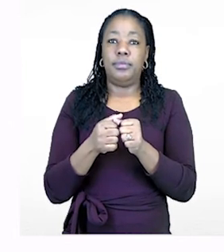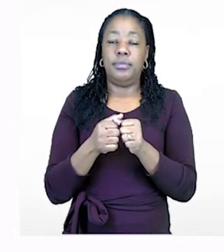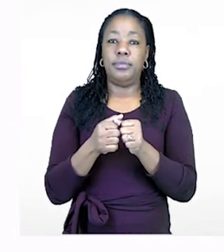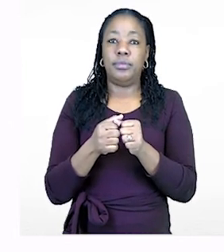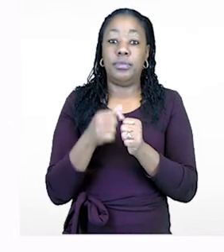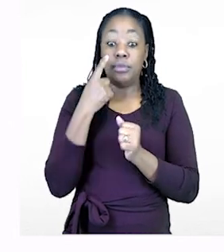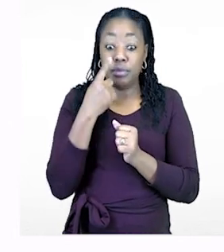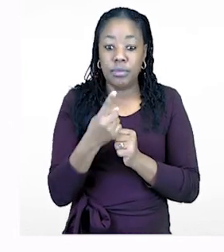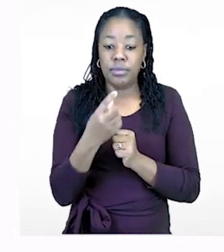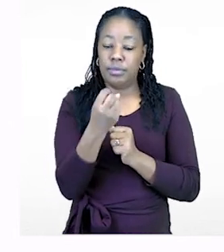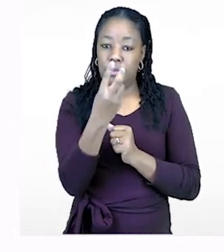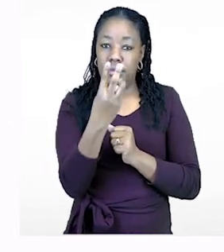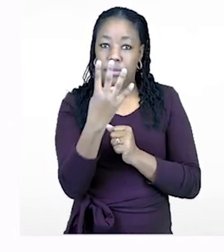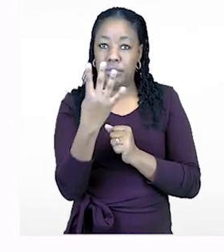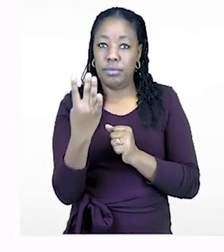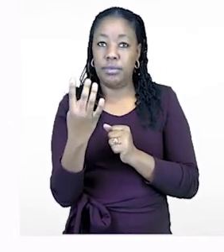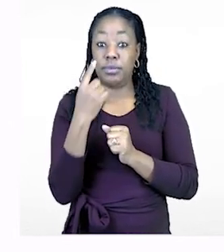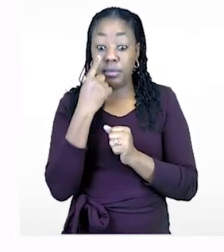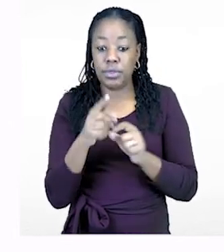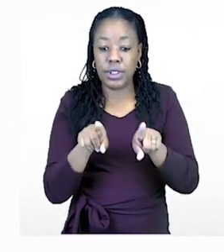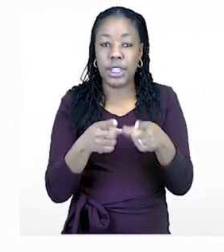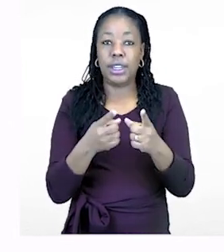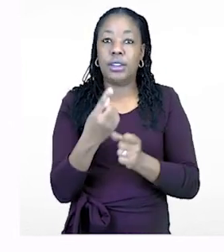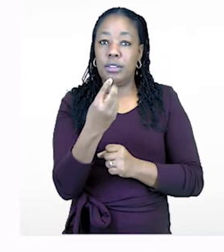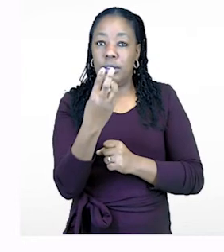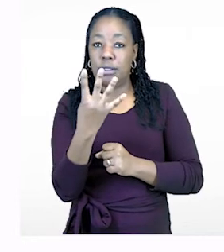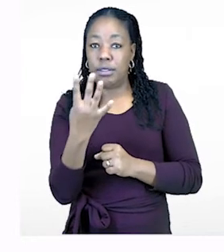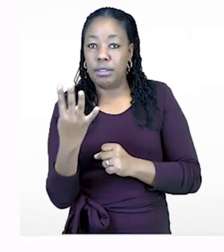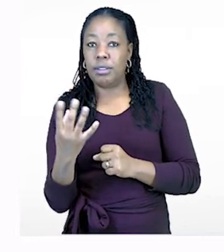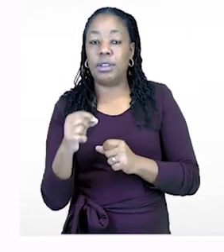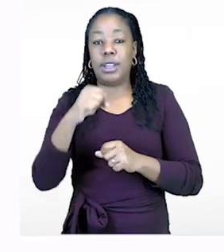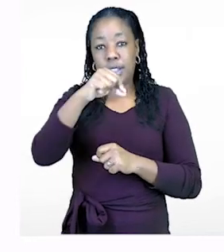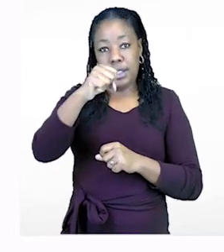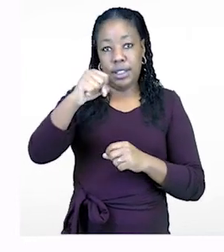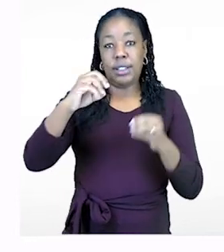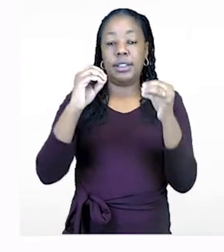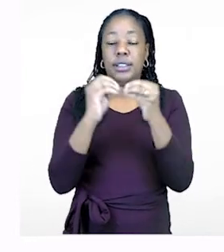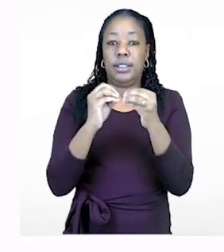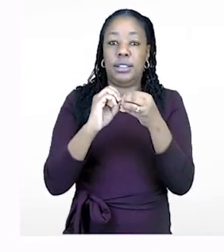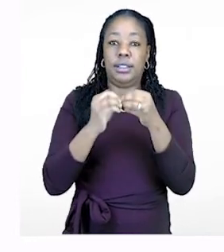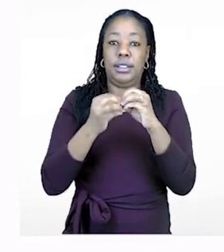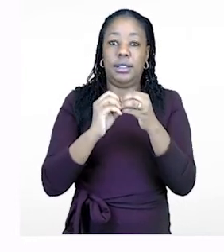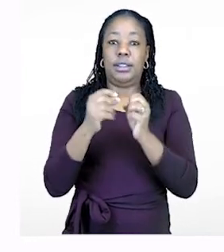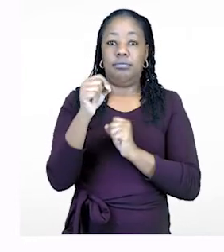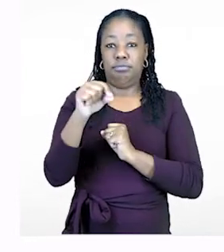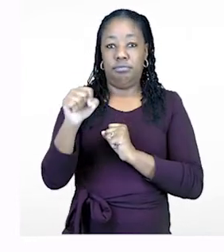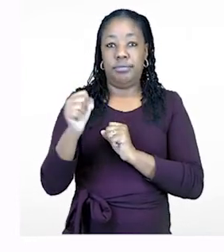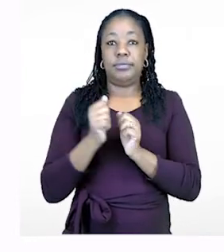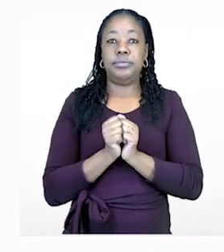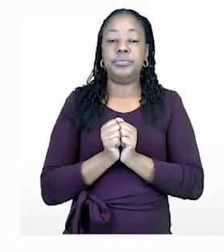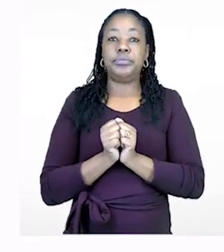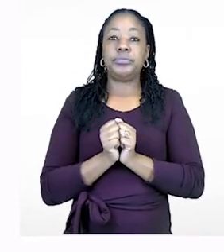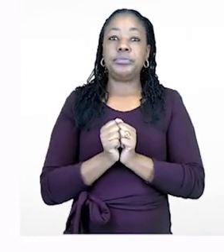items, I want you to count out loud. Use your finger to point at each item and double